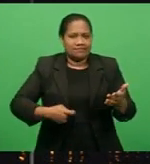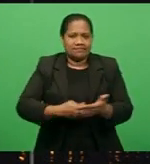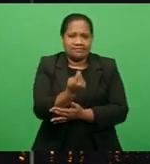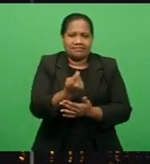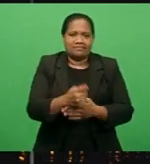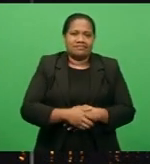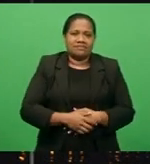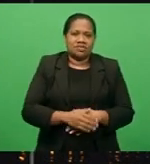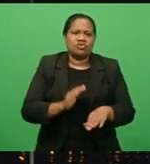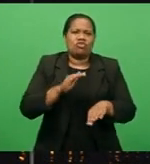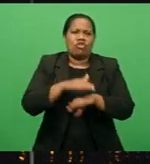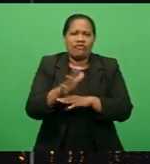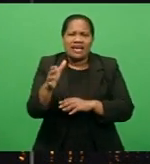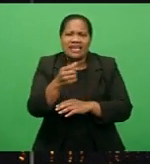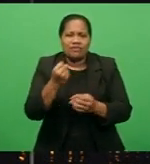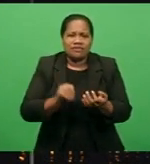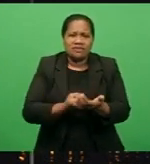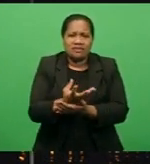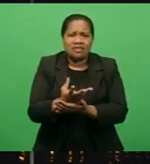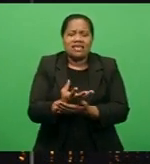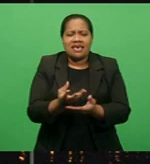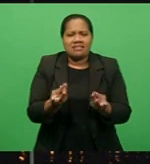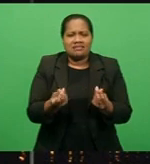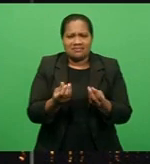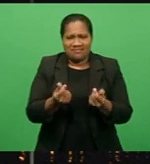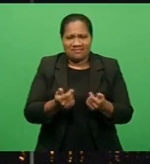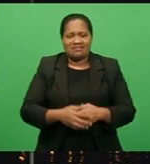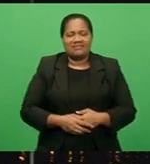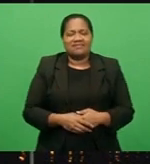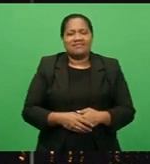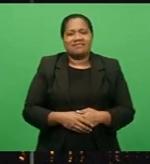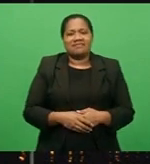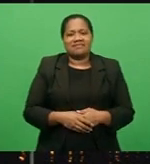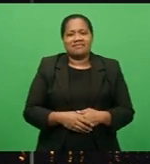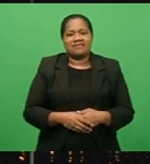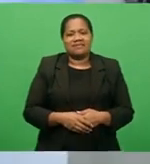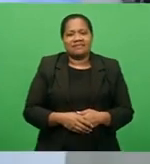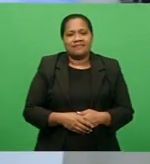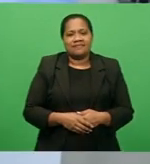overclaiming of expenses and cash transactions. Kelly Vavala again.